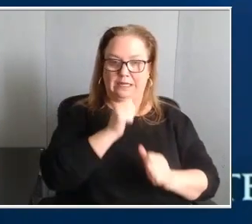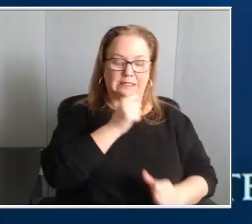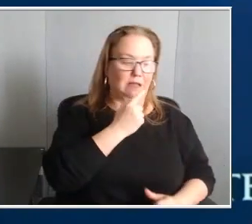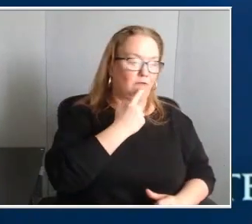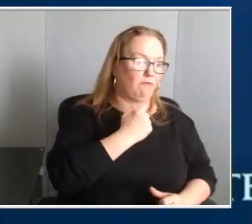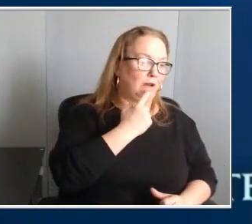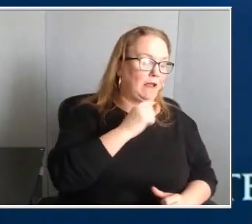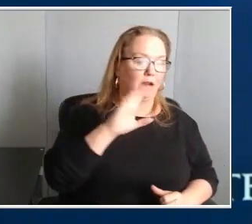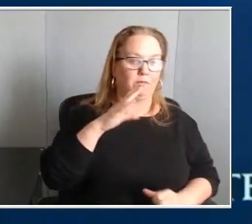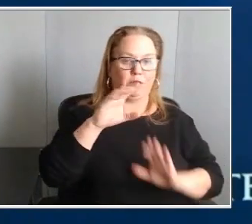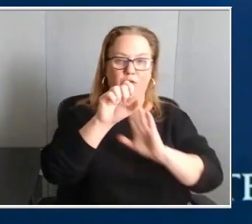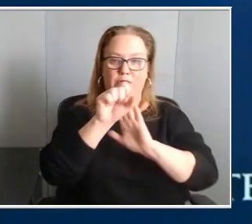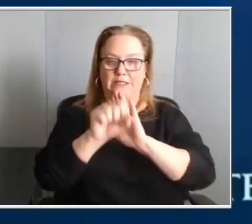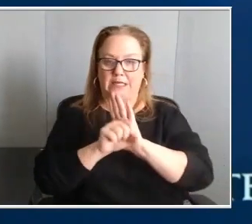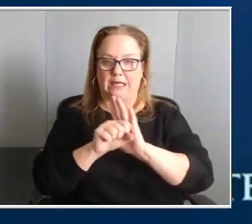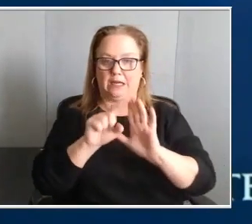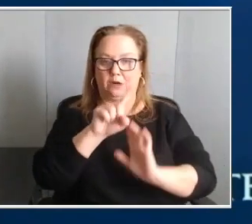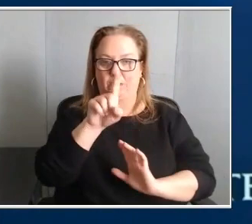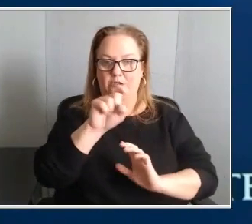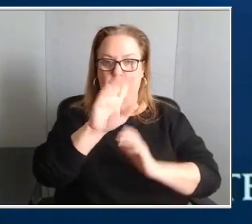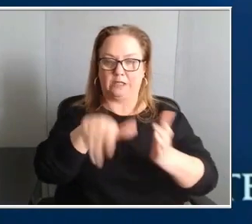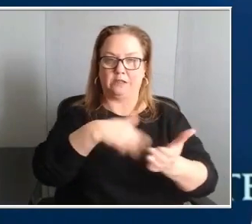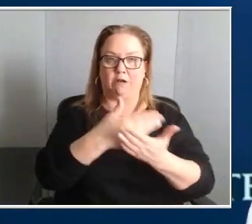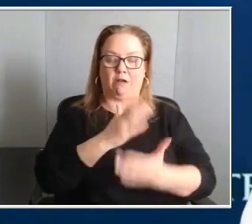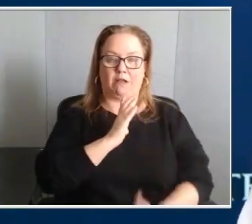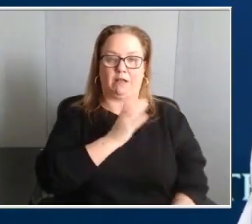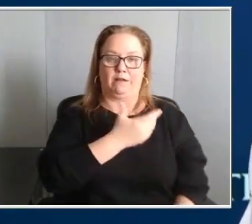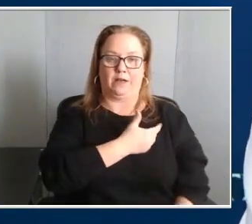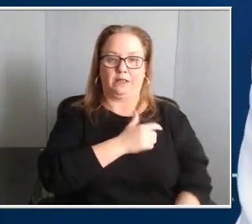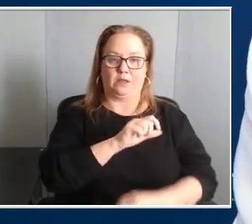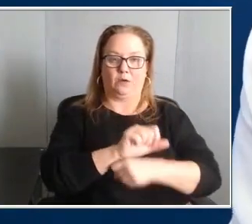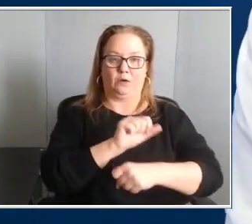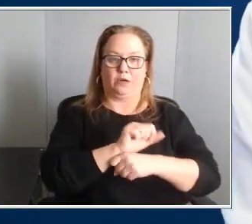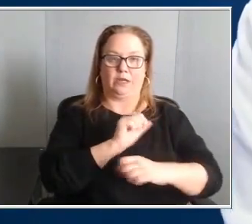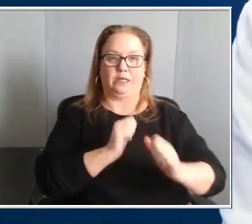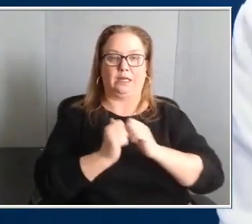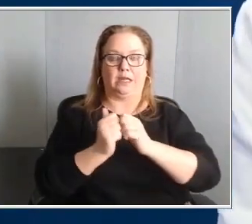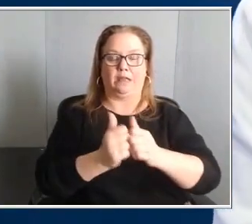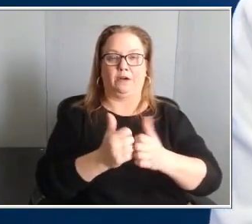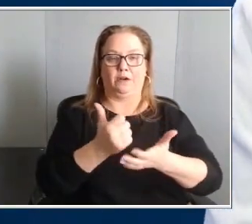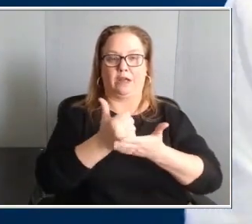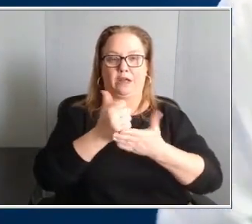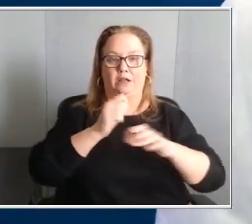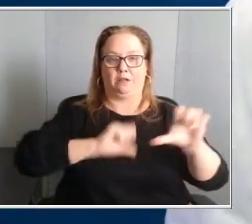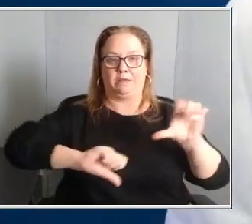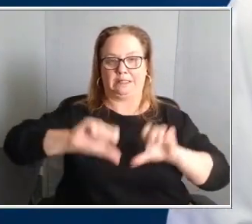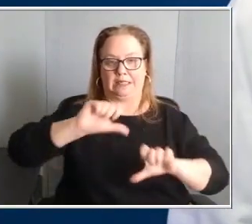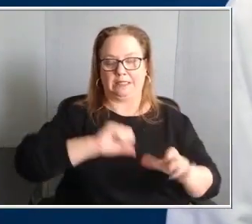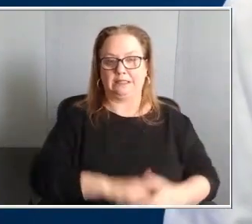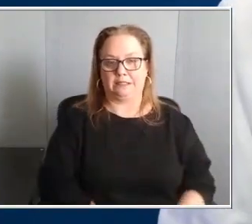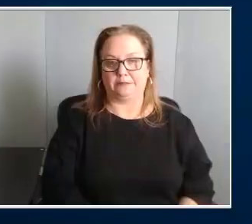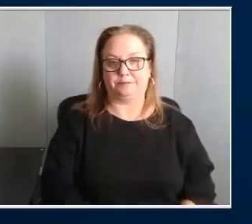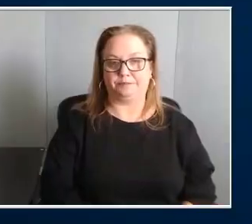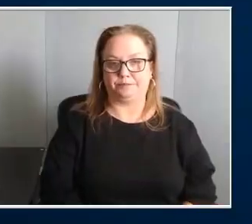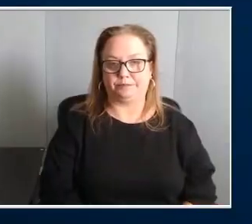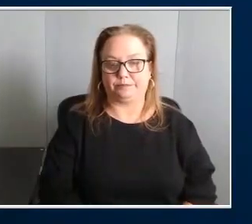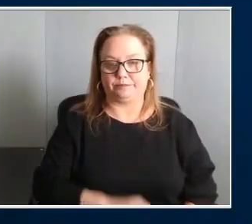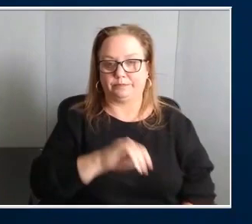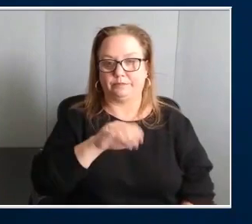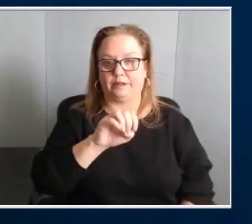question. It's a all of us question, working together to help science help all of us. Jess, back